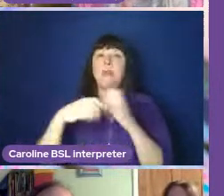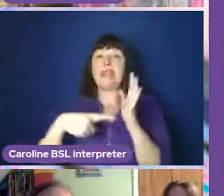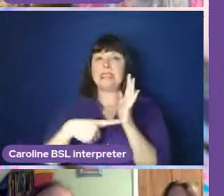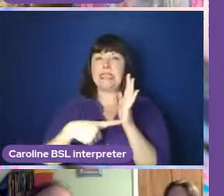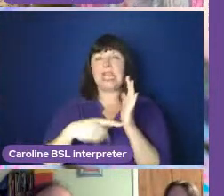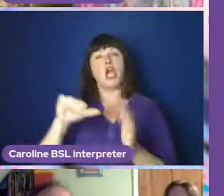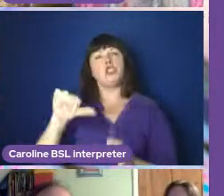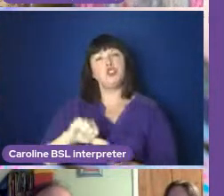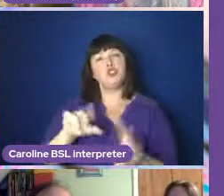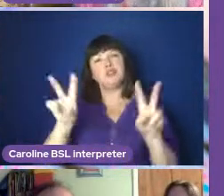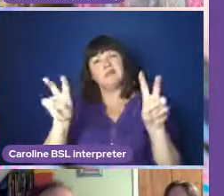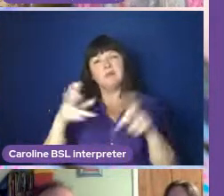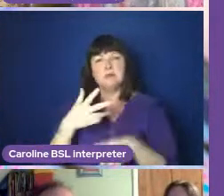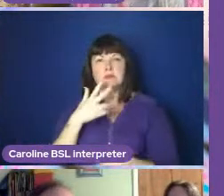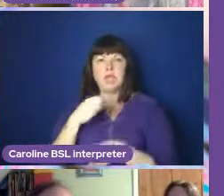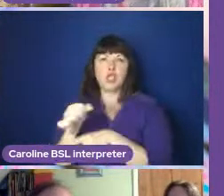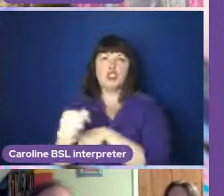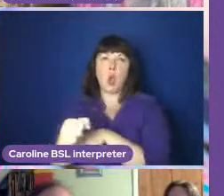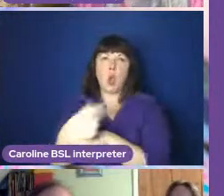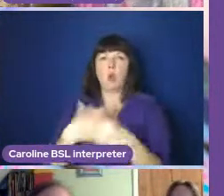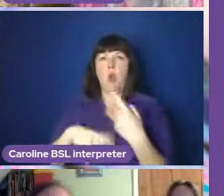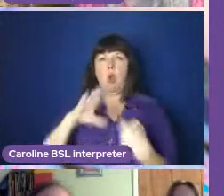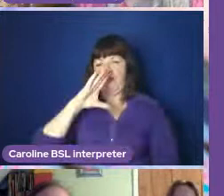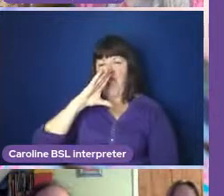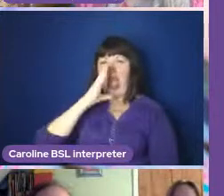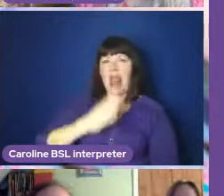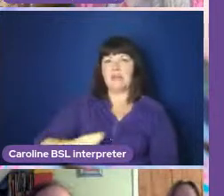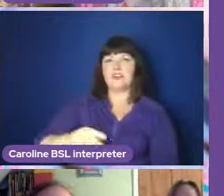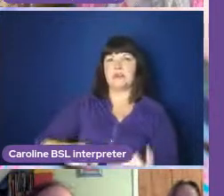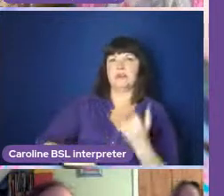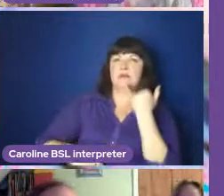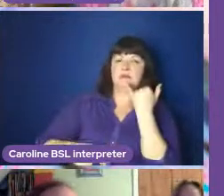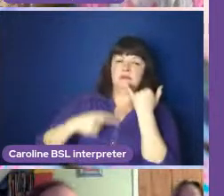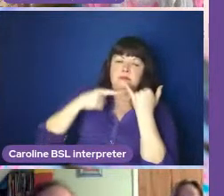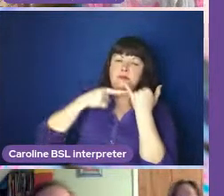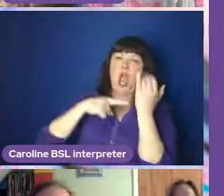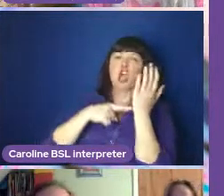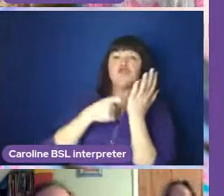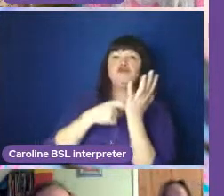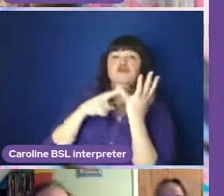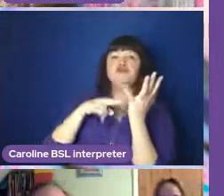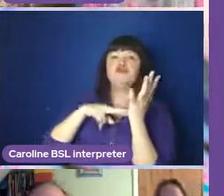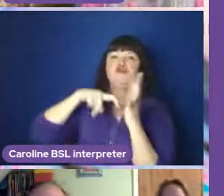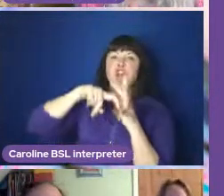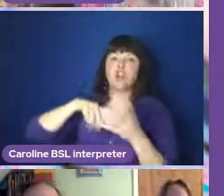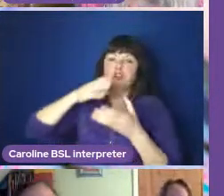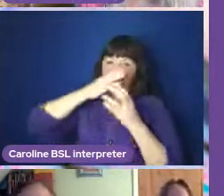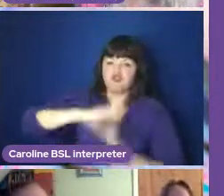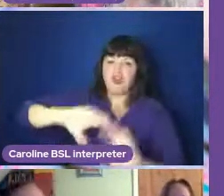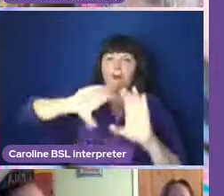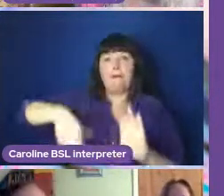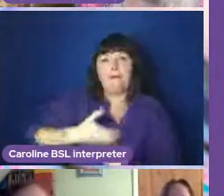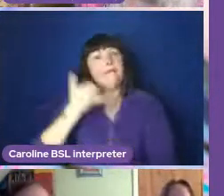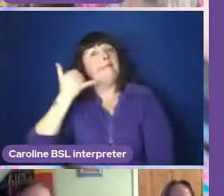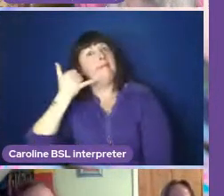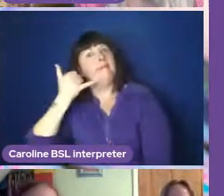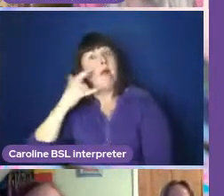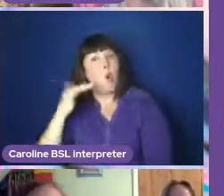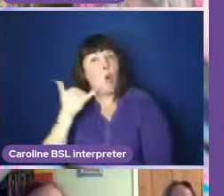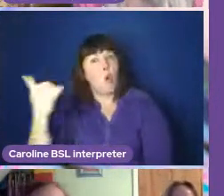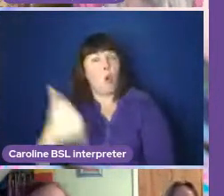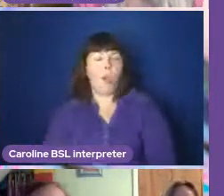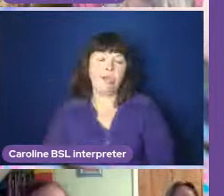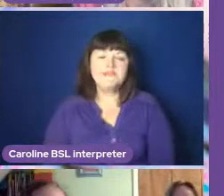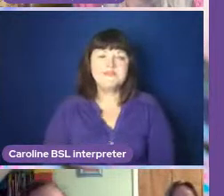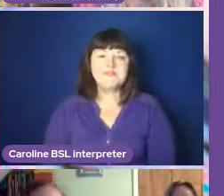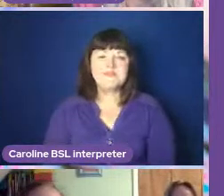about elephants on the telephone making trunk calls, but I can't think of a really witty one at the moment, so I'll leave it at that. I think